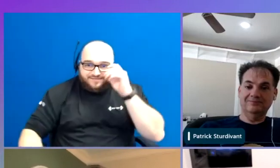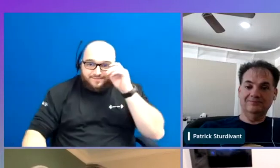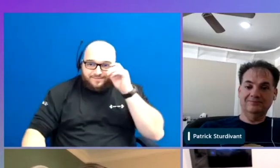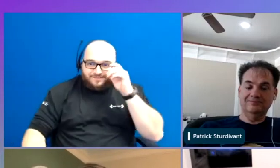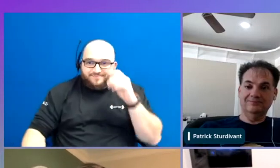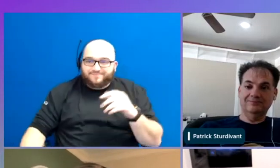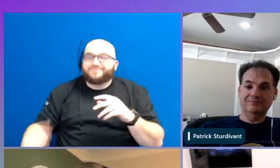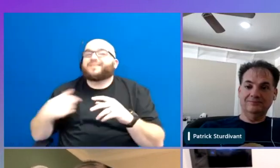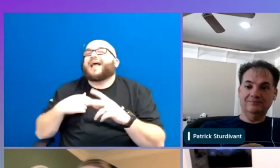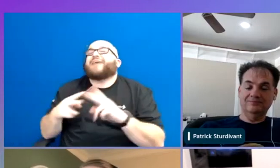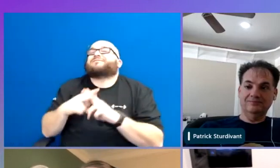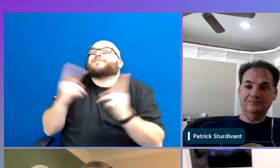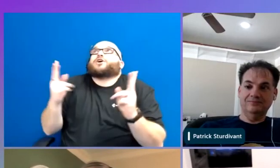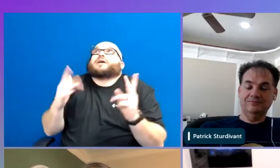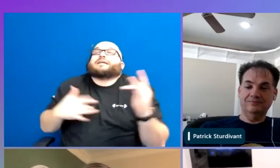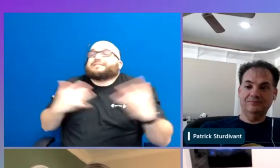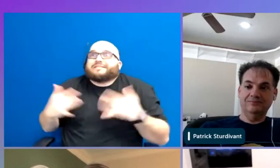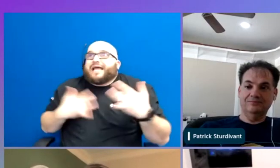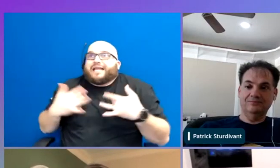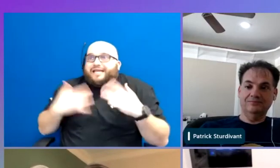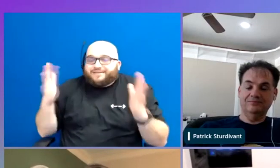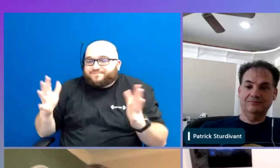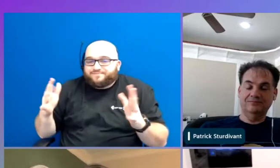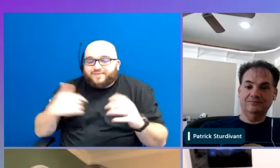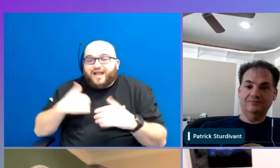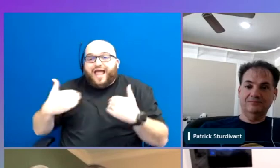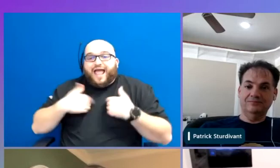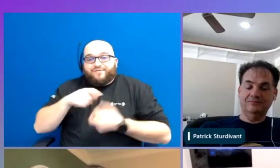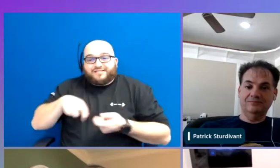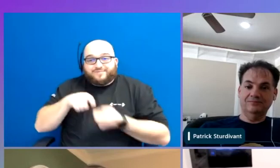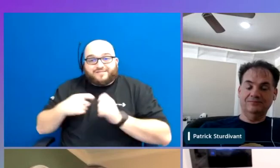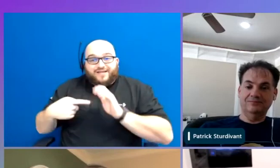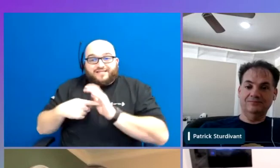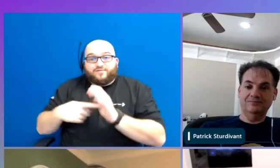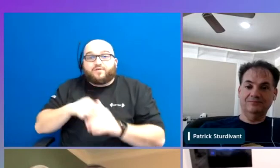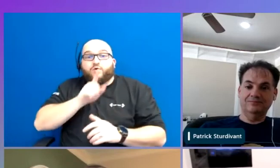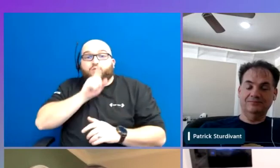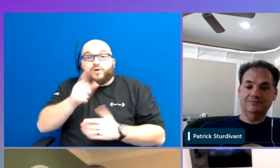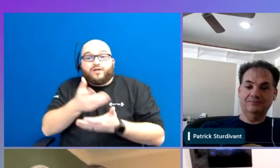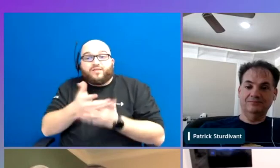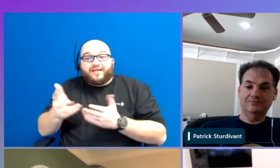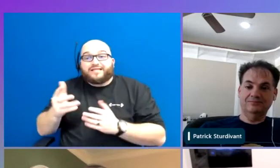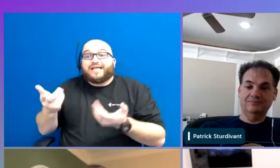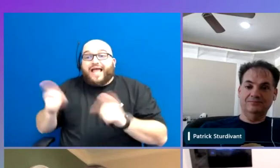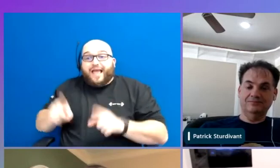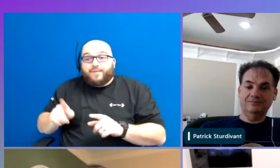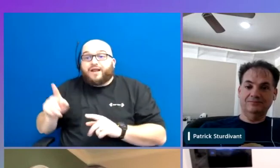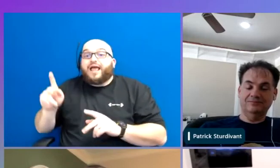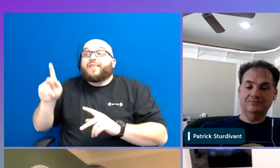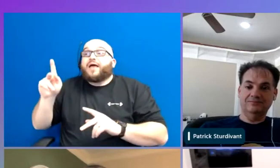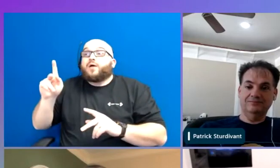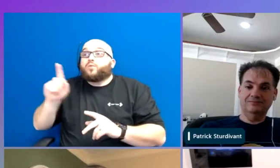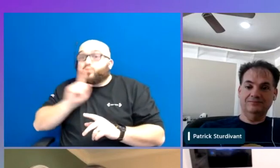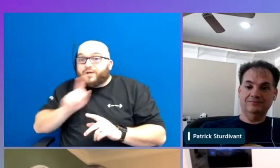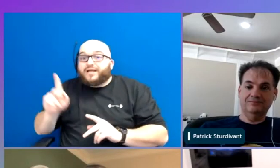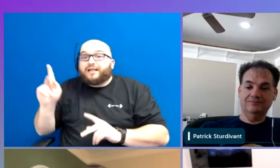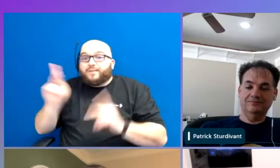I'm very excited about this one. So I have a specific example of real things that people have said to me that real people